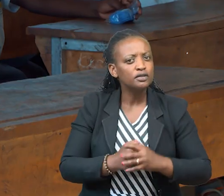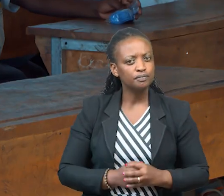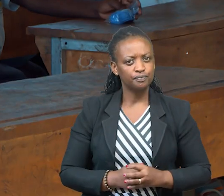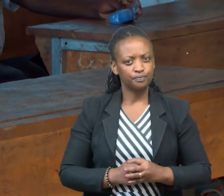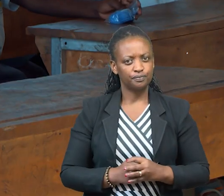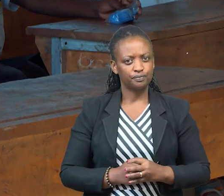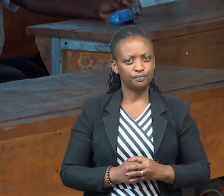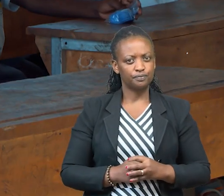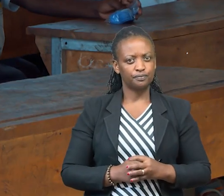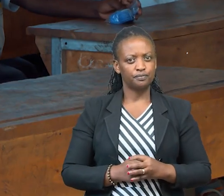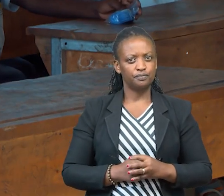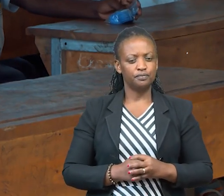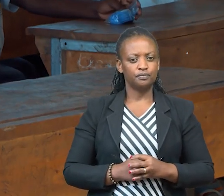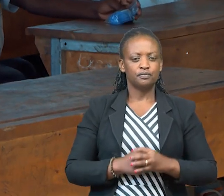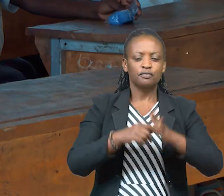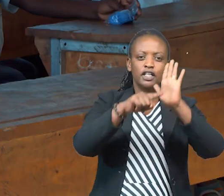Alphonse?